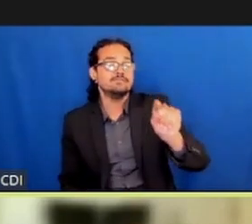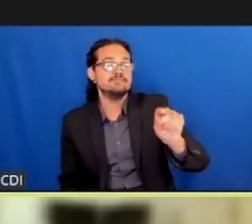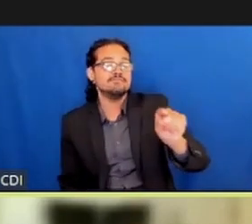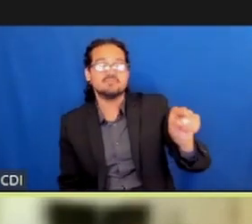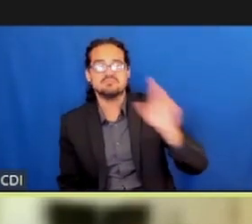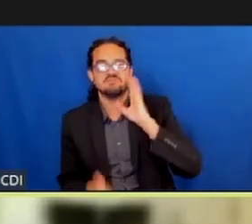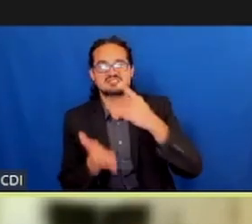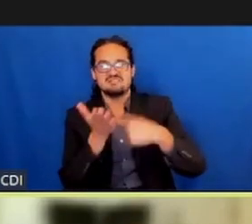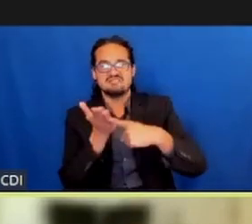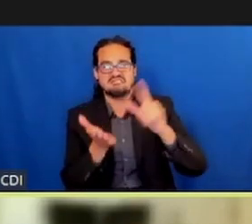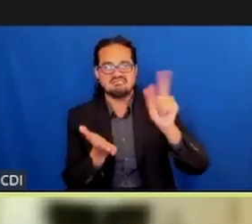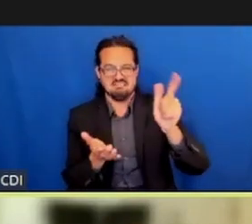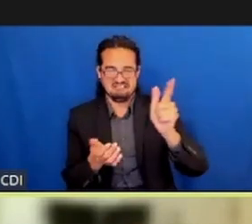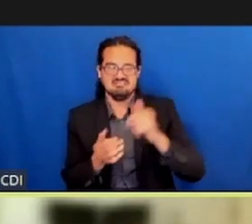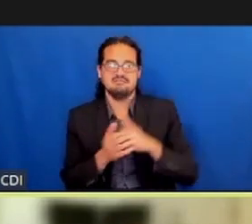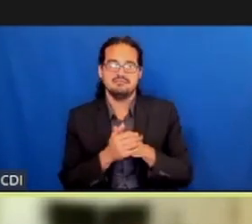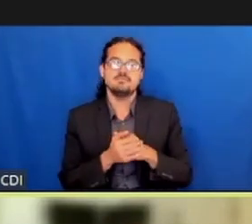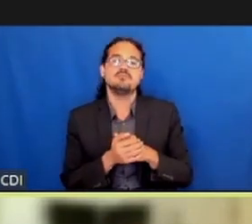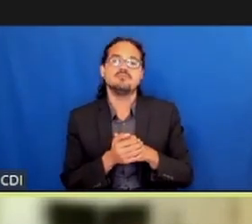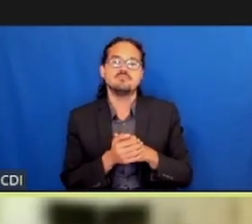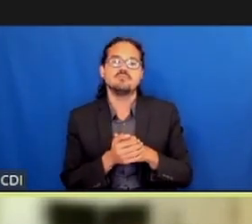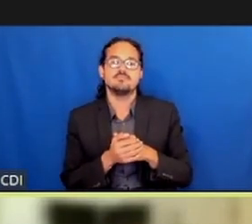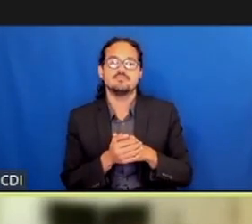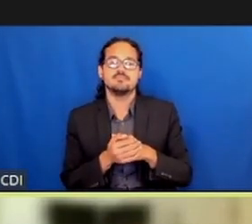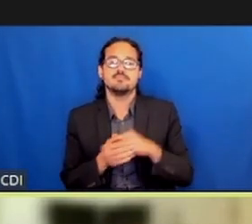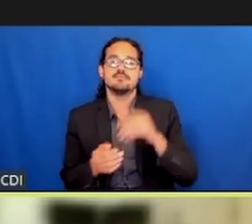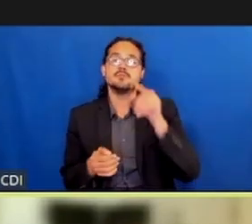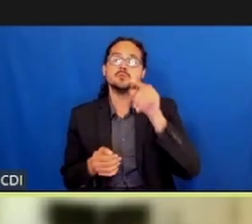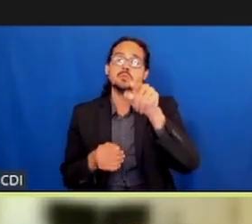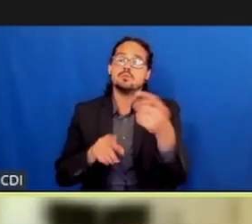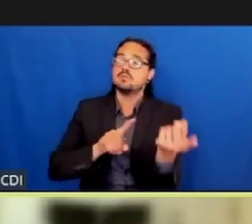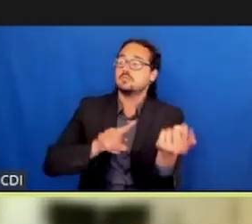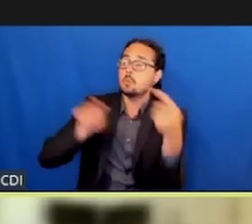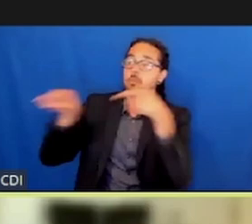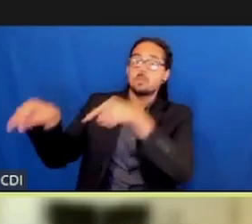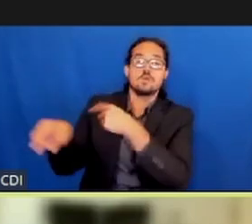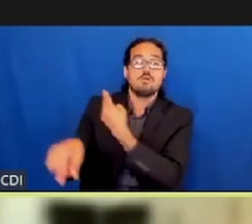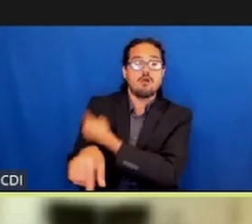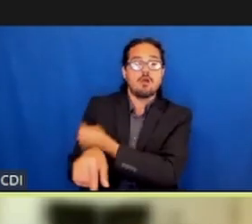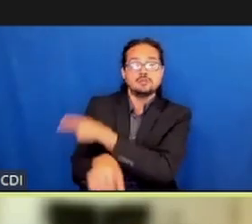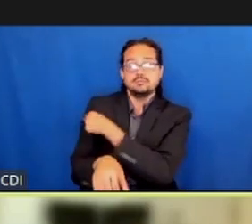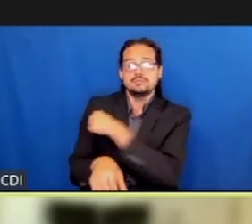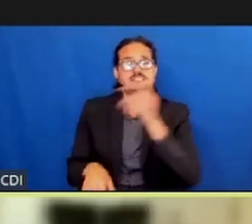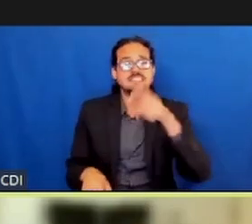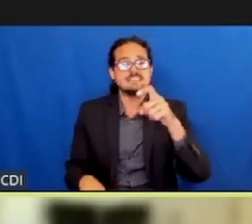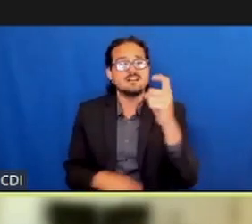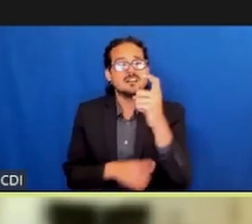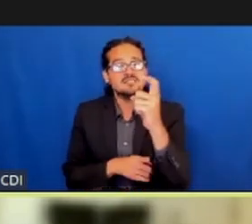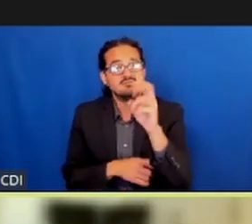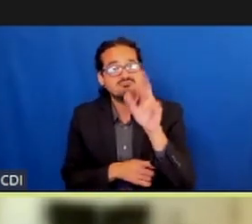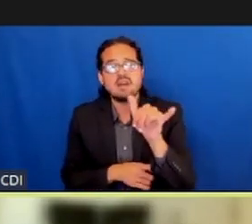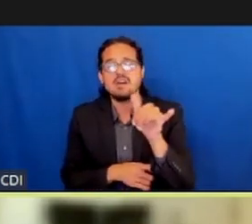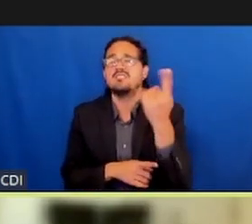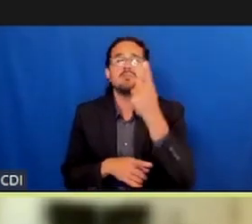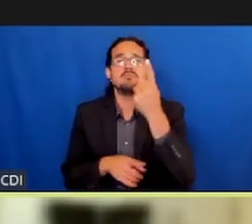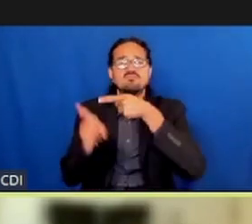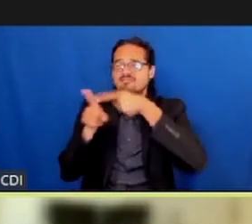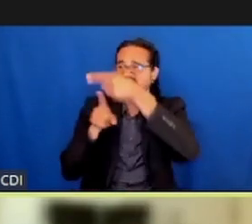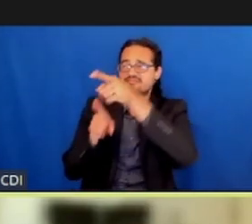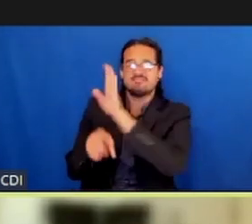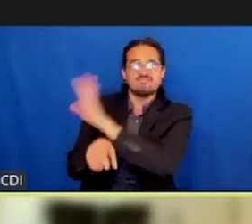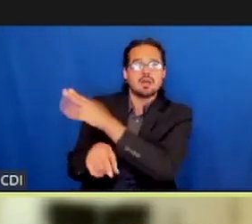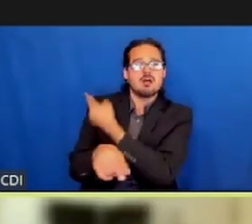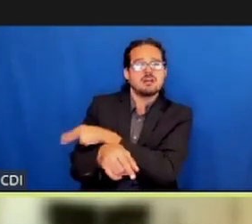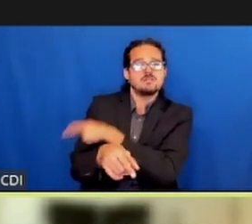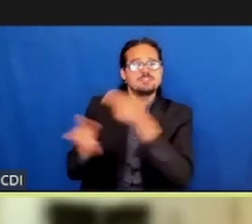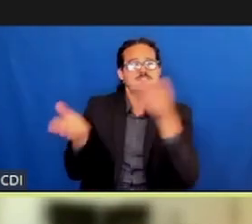enter that healthcare environment. So if I'm going to go get an x-ray because I've got new shortness of breath, or I'm going to go get some labs drawn or what have you, talk